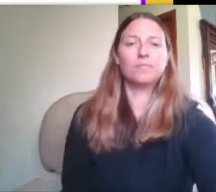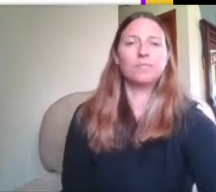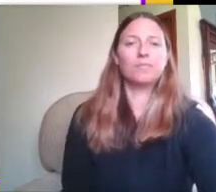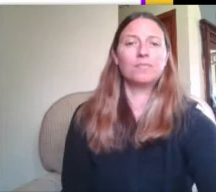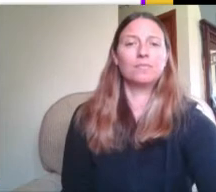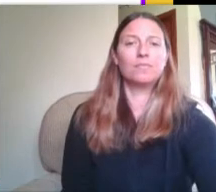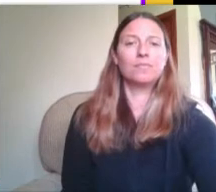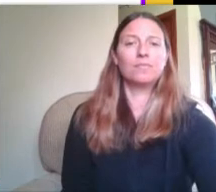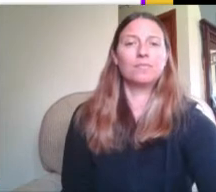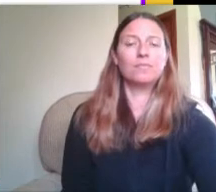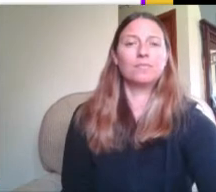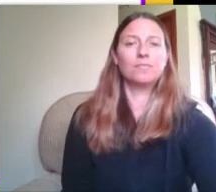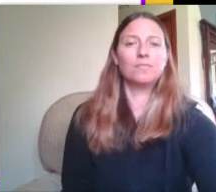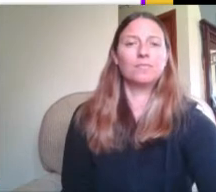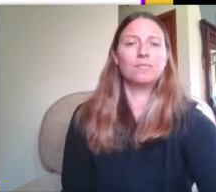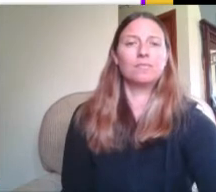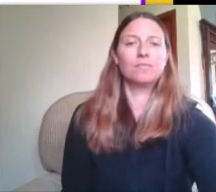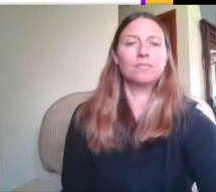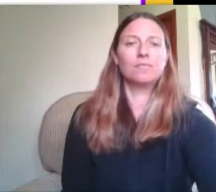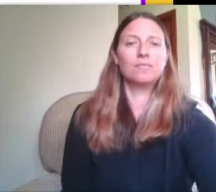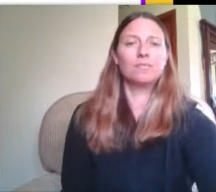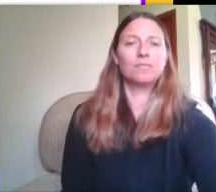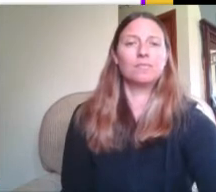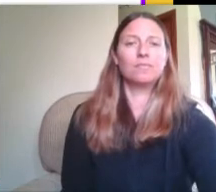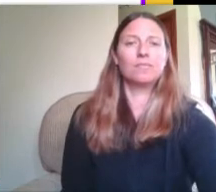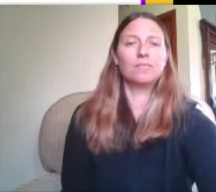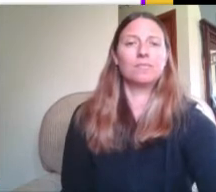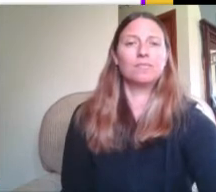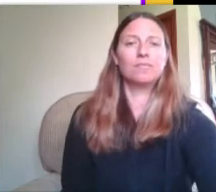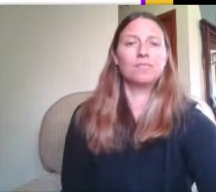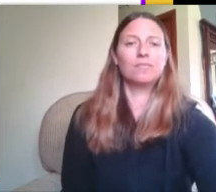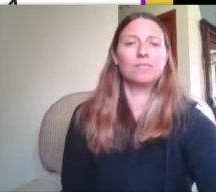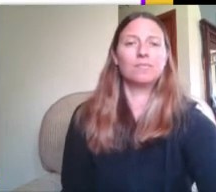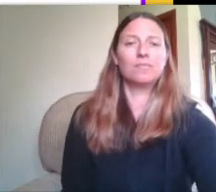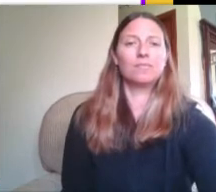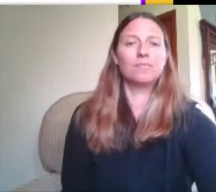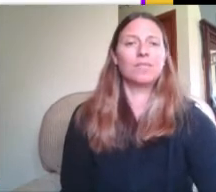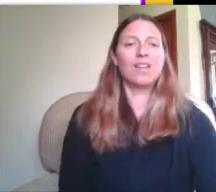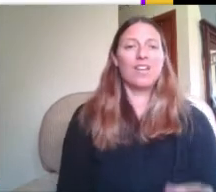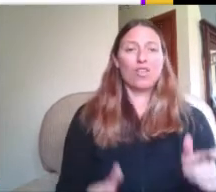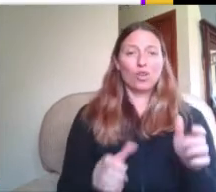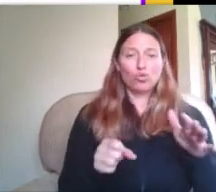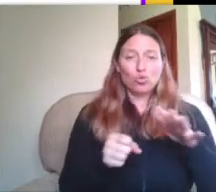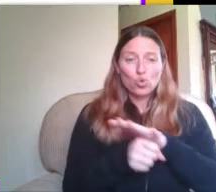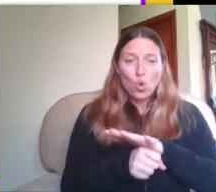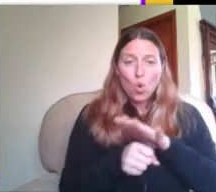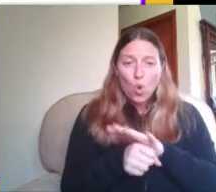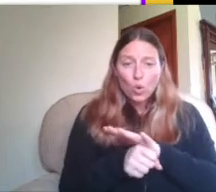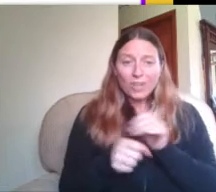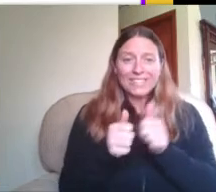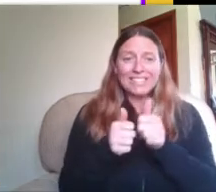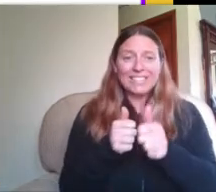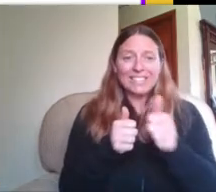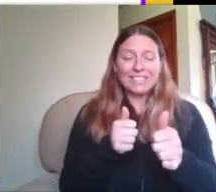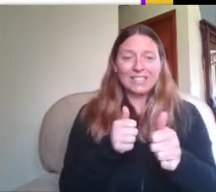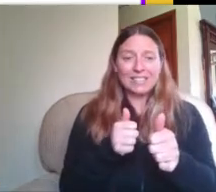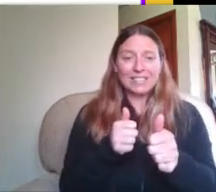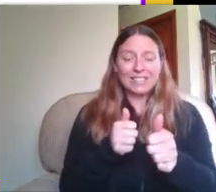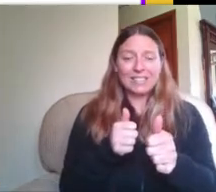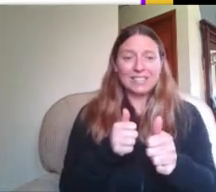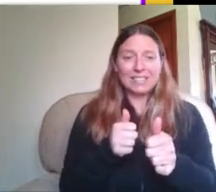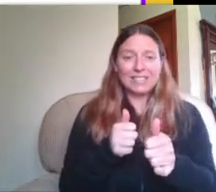And then the total distance from the mean for the values less than 3